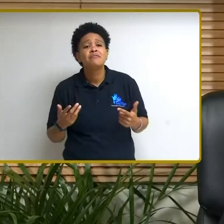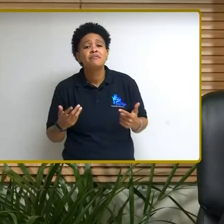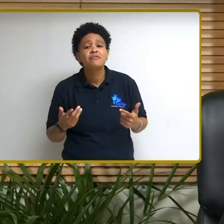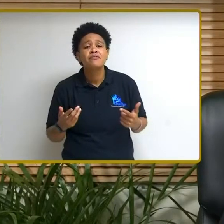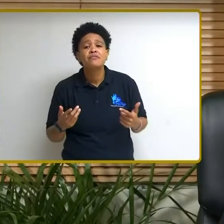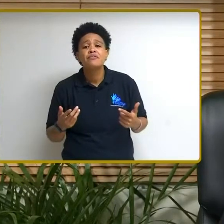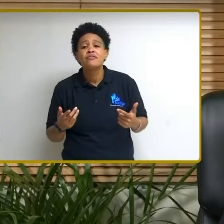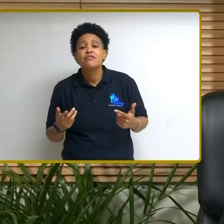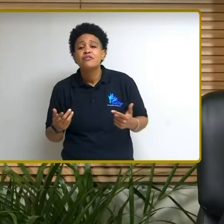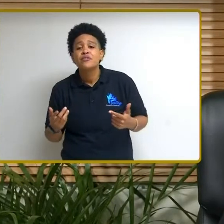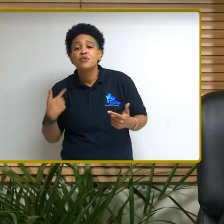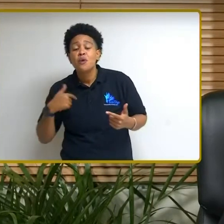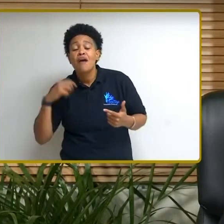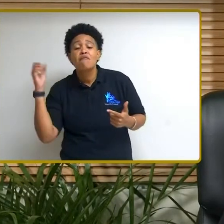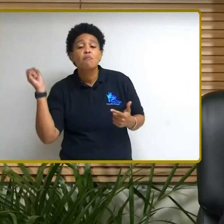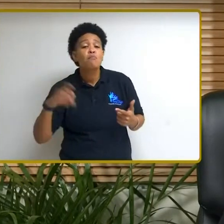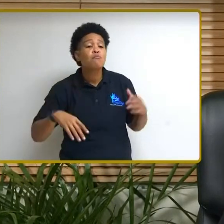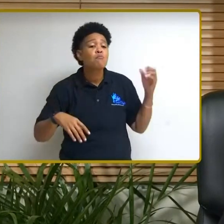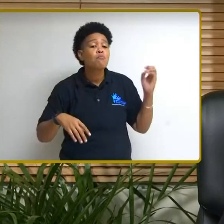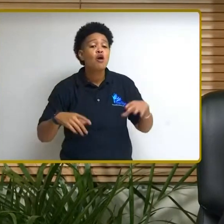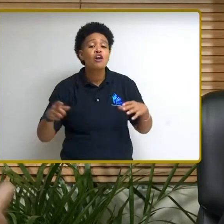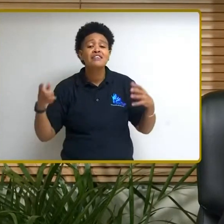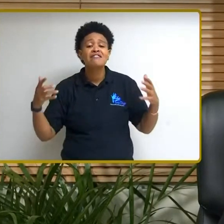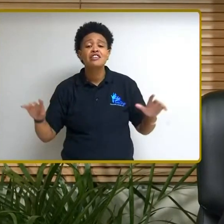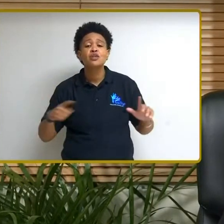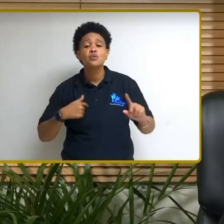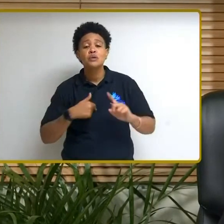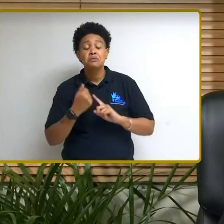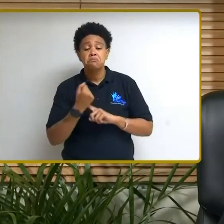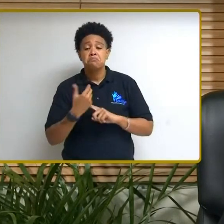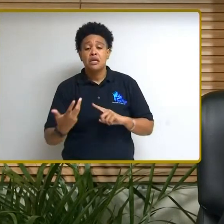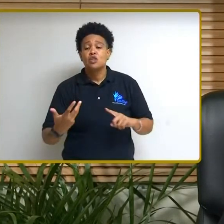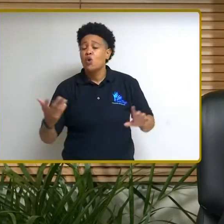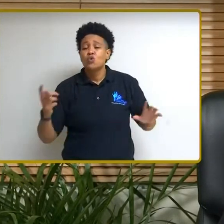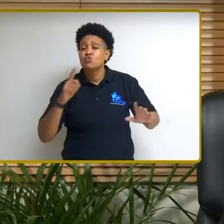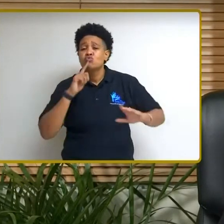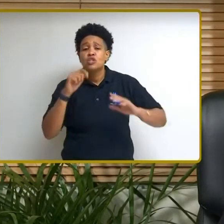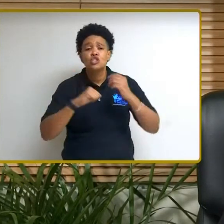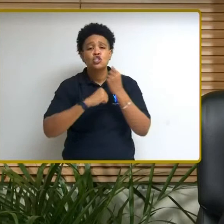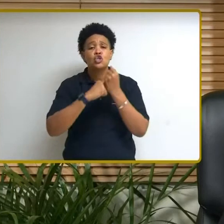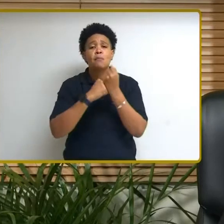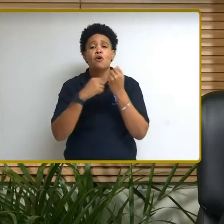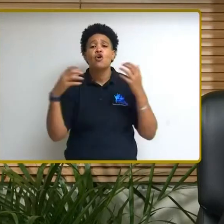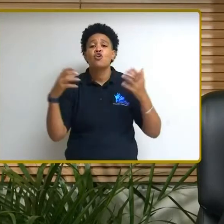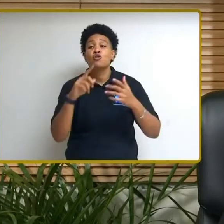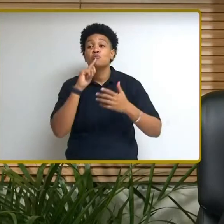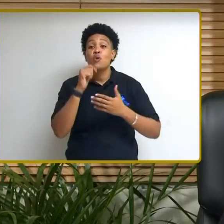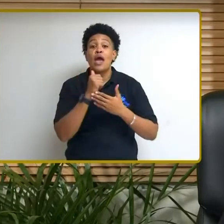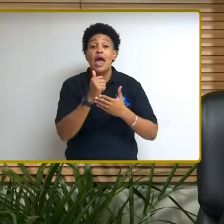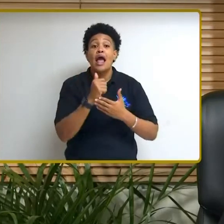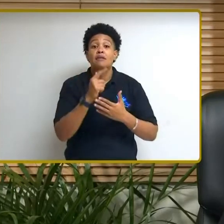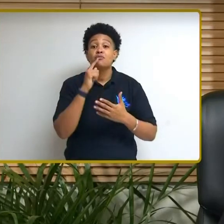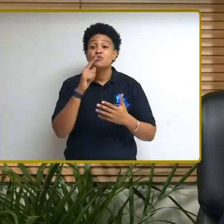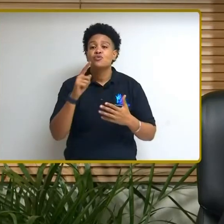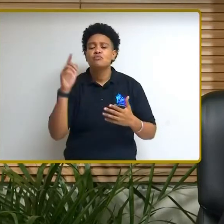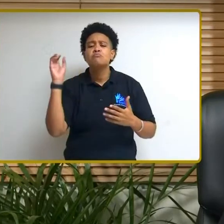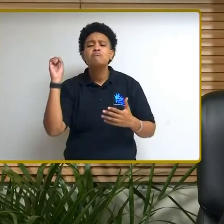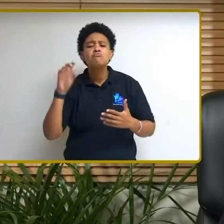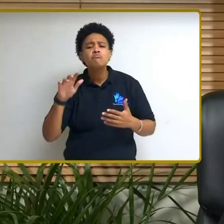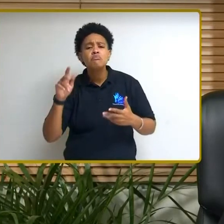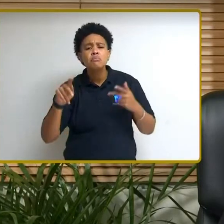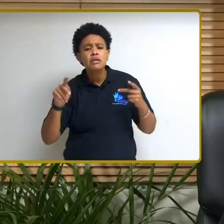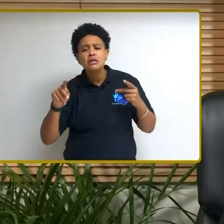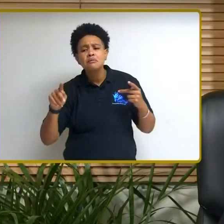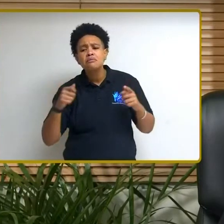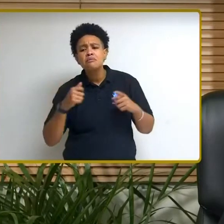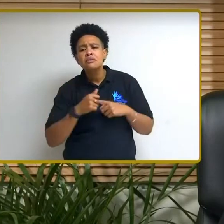We have brought on board, as we built out, support groups to help to bring